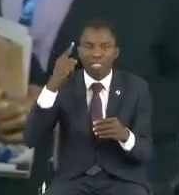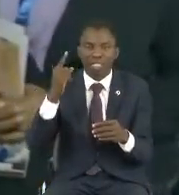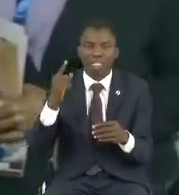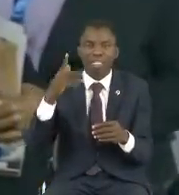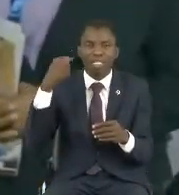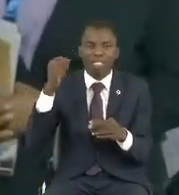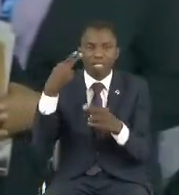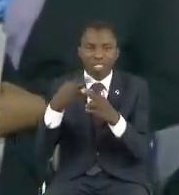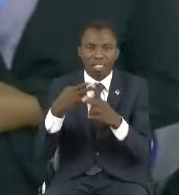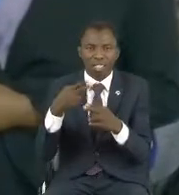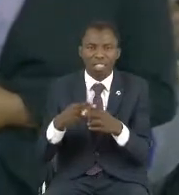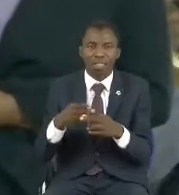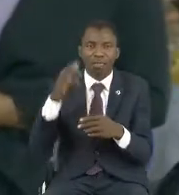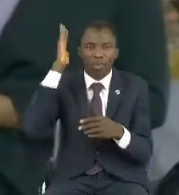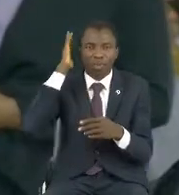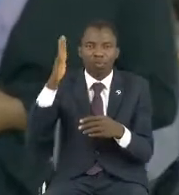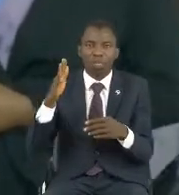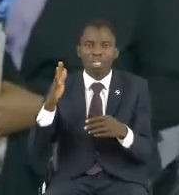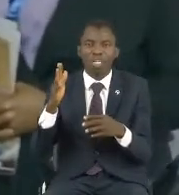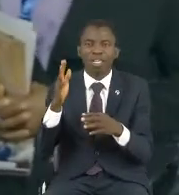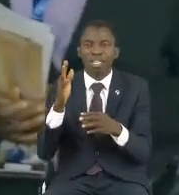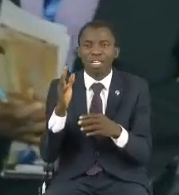will enter into heaven.